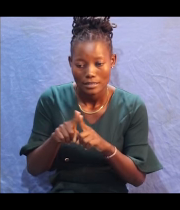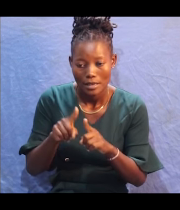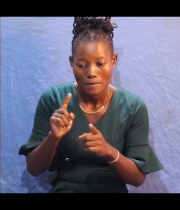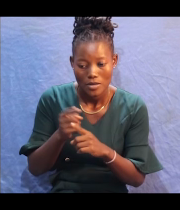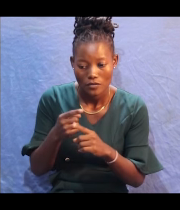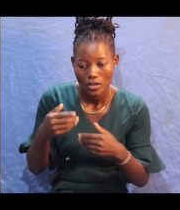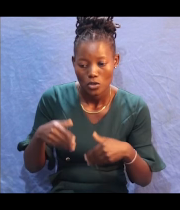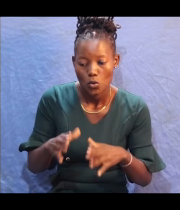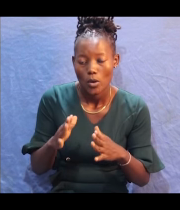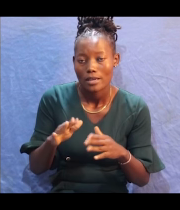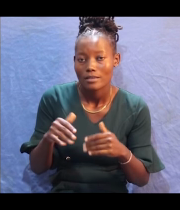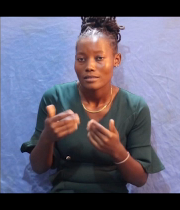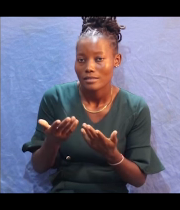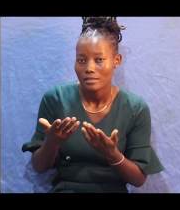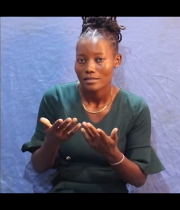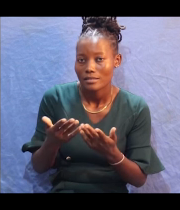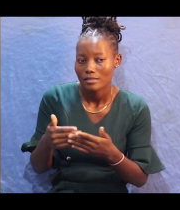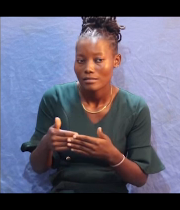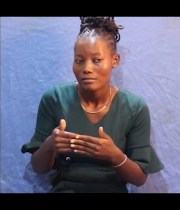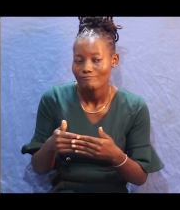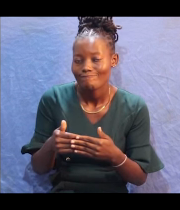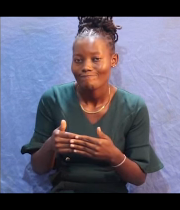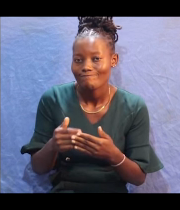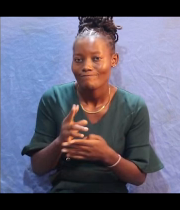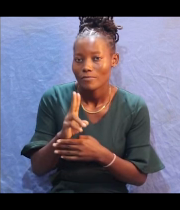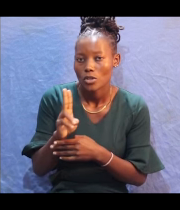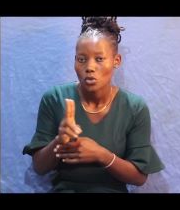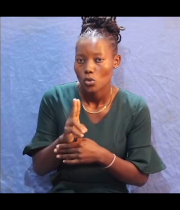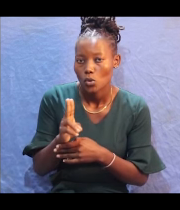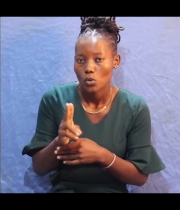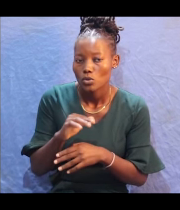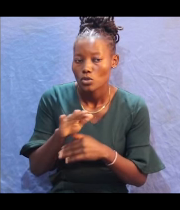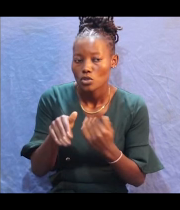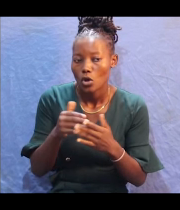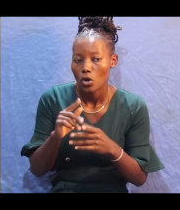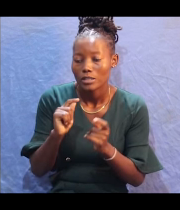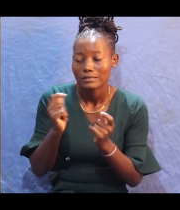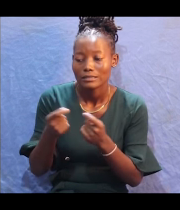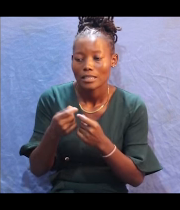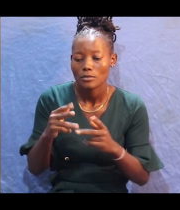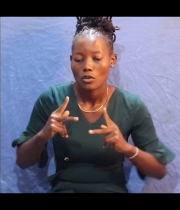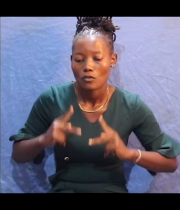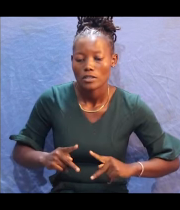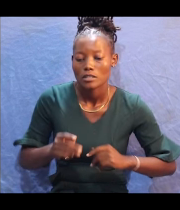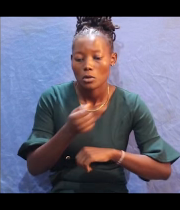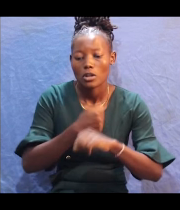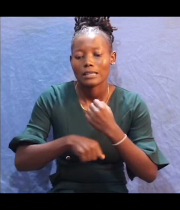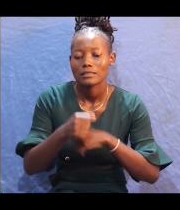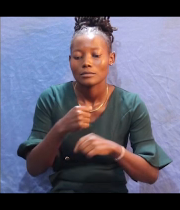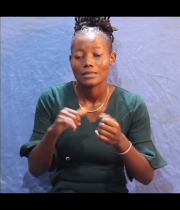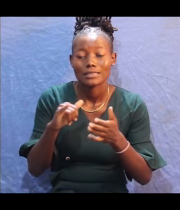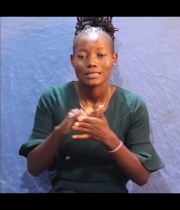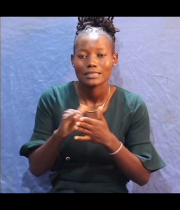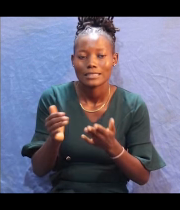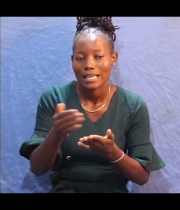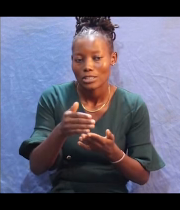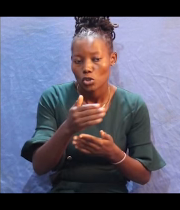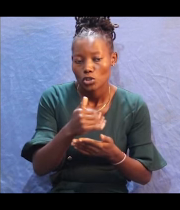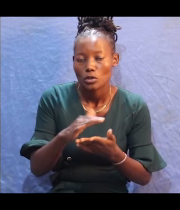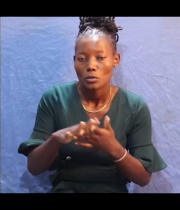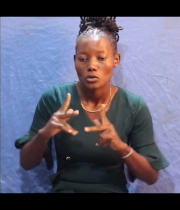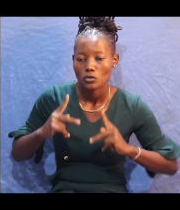how people define sport, but the basic one that is used is that all forms of physical activity that contribute to physical fitness, mental